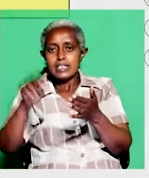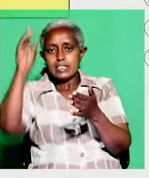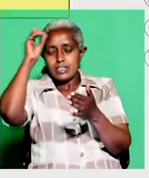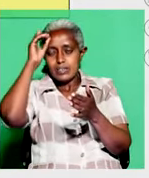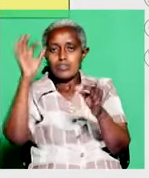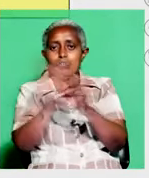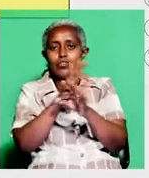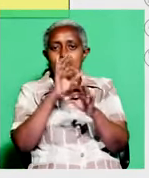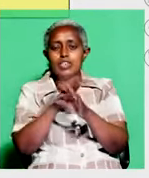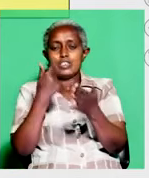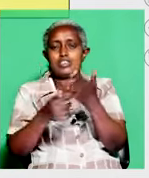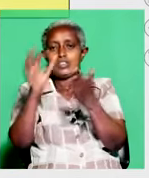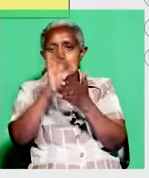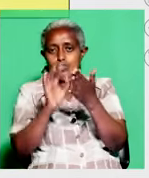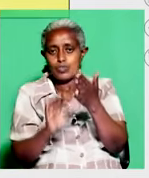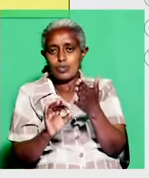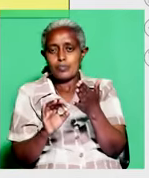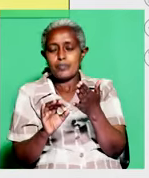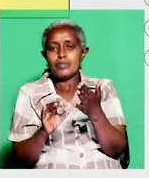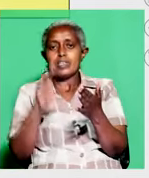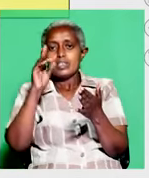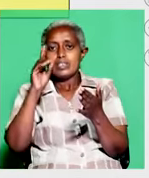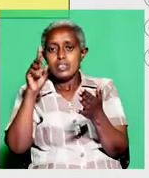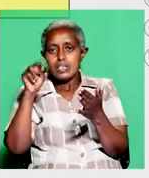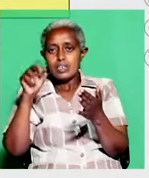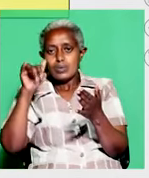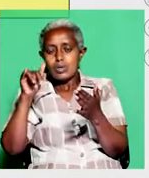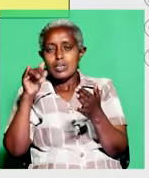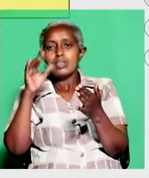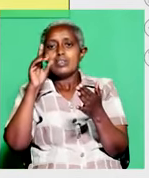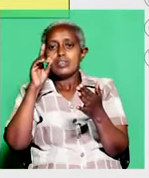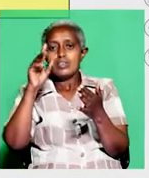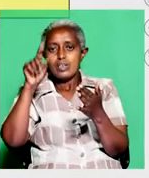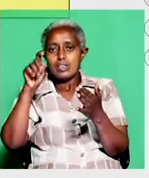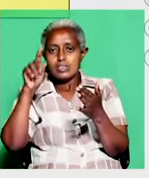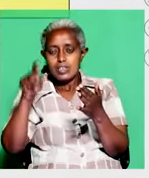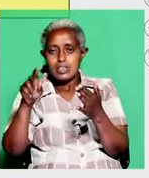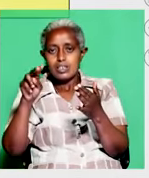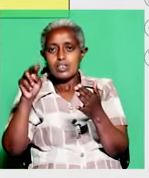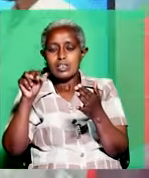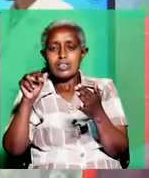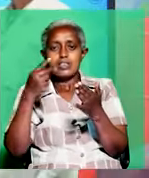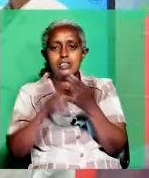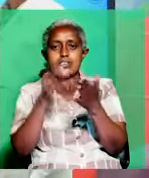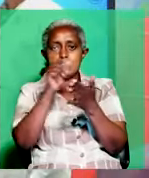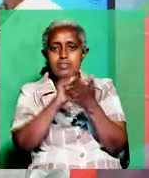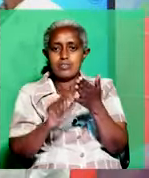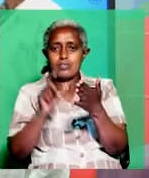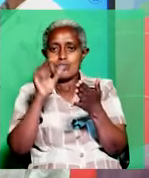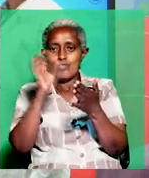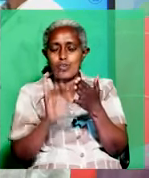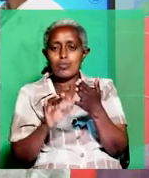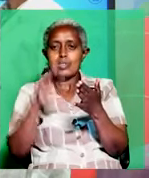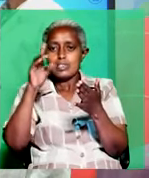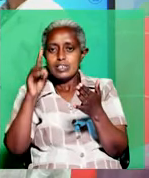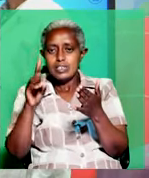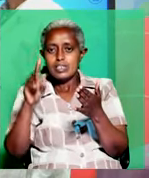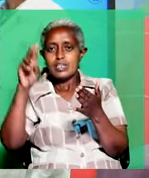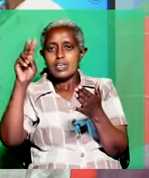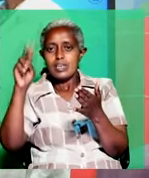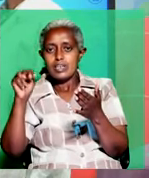function in this form, or in this form dny by dxn, or I can write in this form